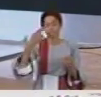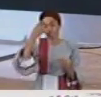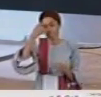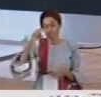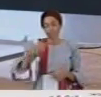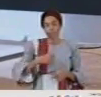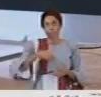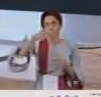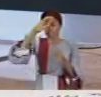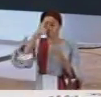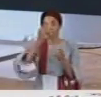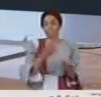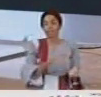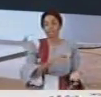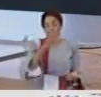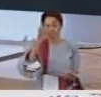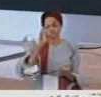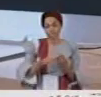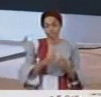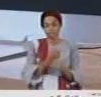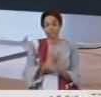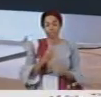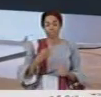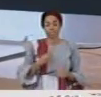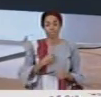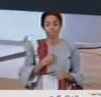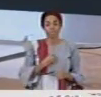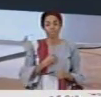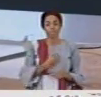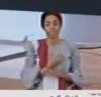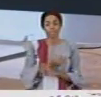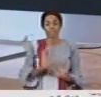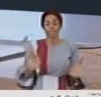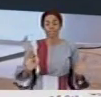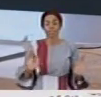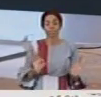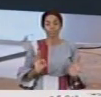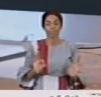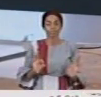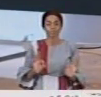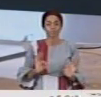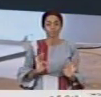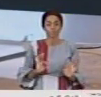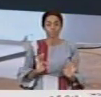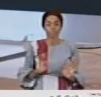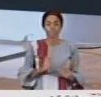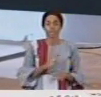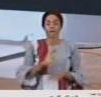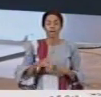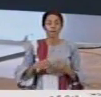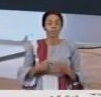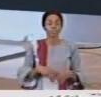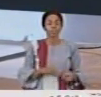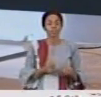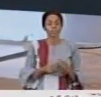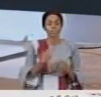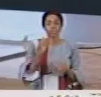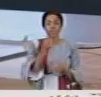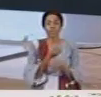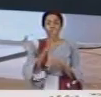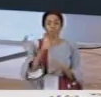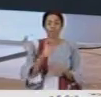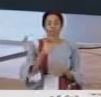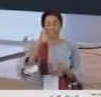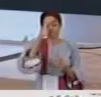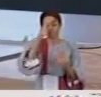me. He died to set me free. Glory, hallelujah.